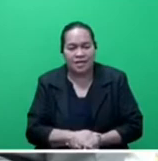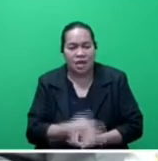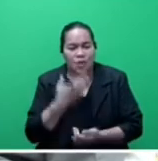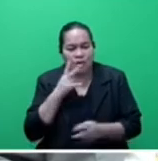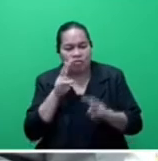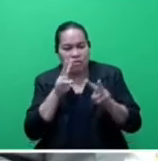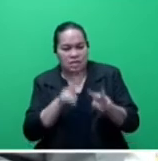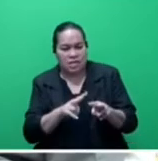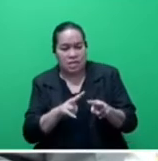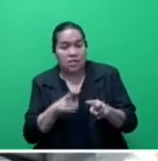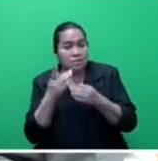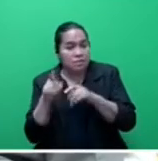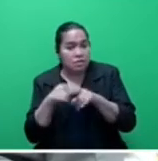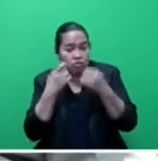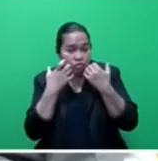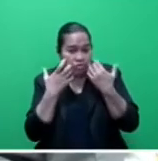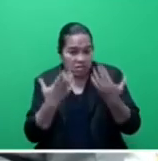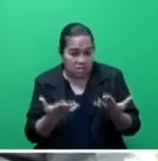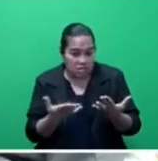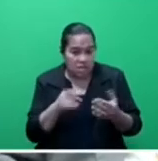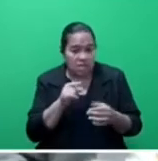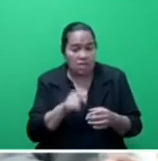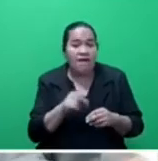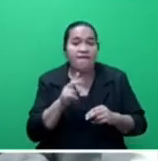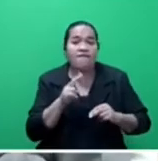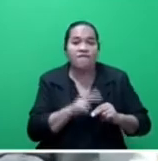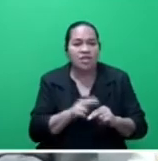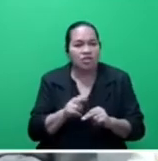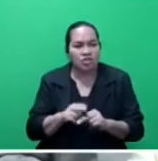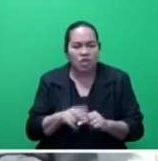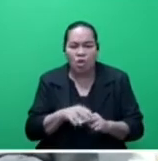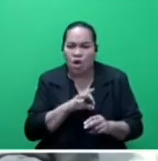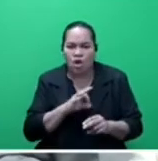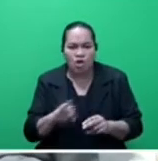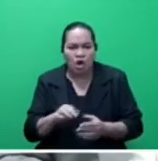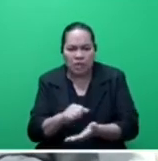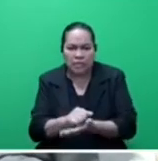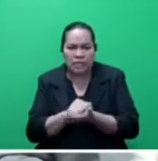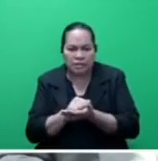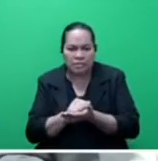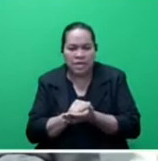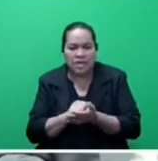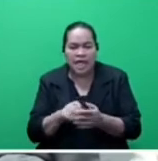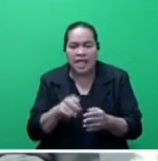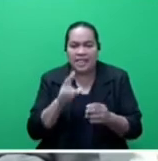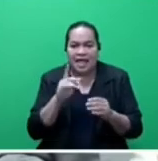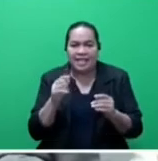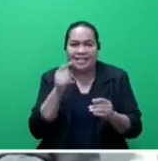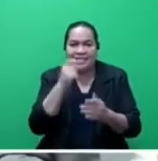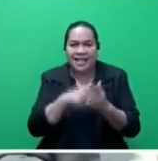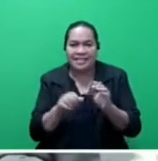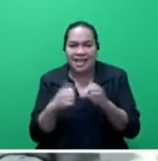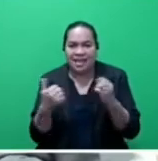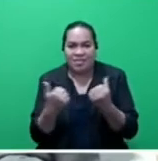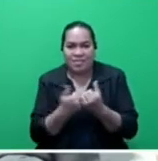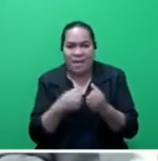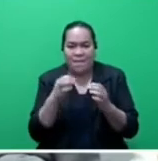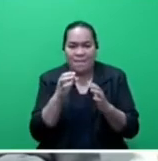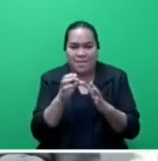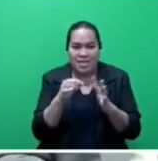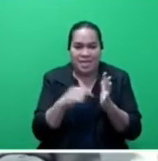it's an indication that Fiji was not upholding the double tax agreement, DTA, in accordance with